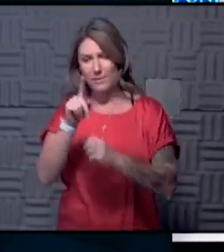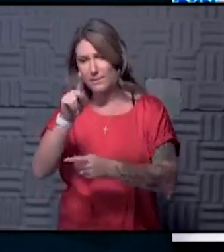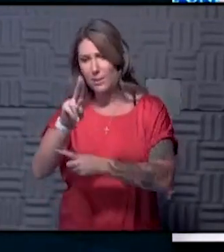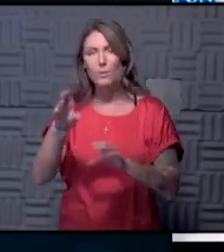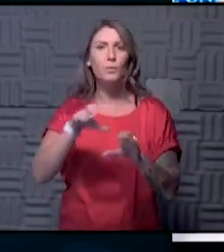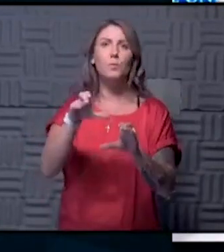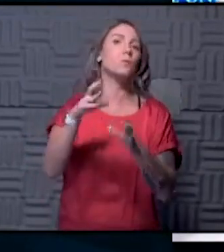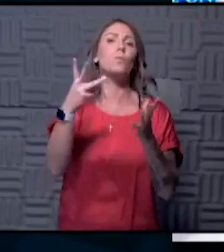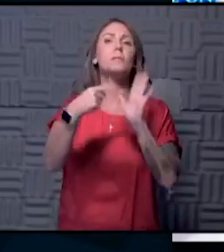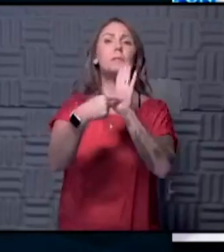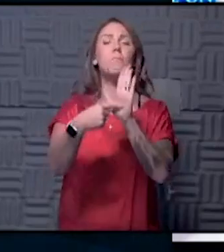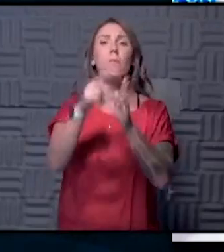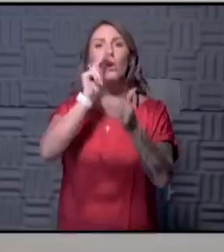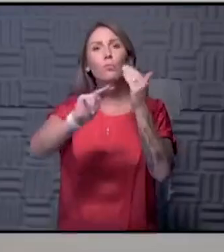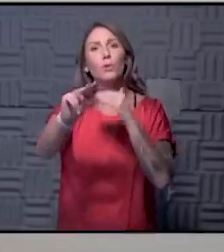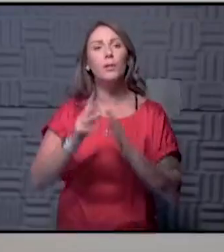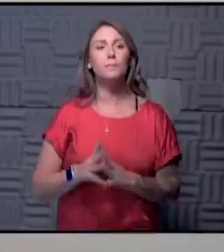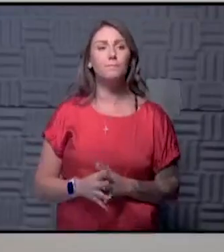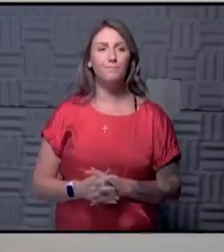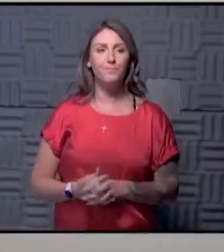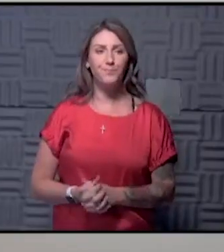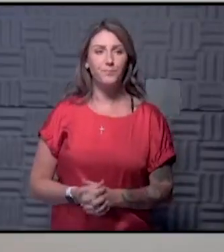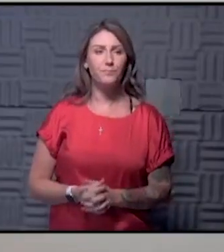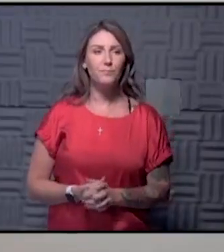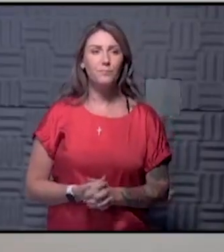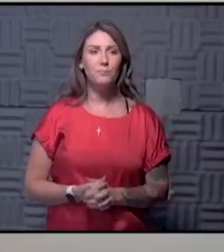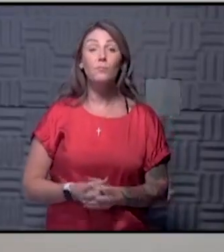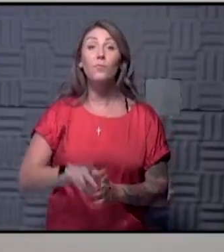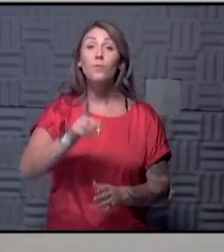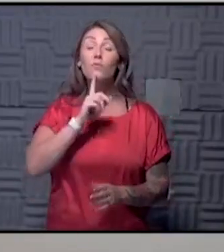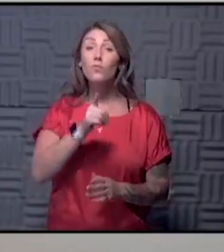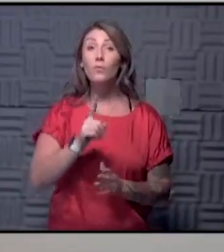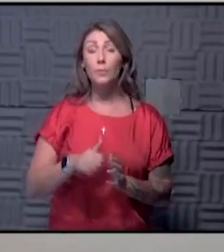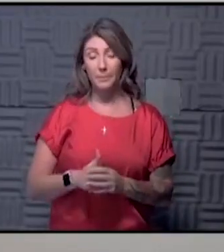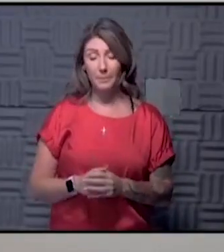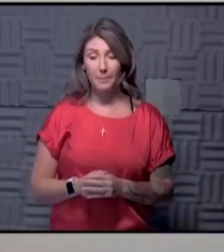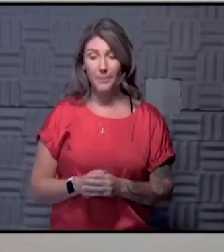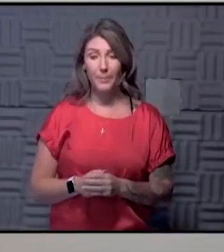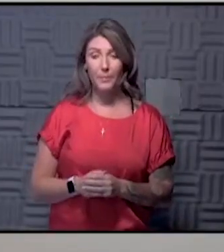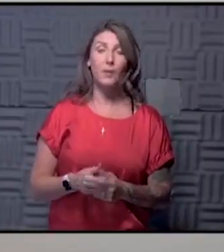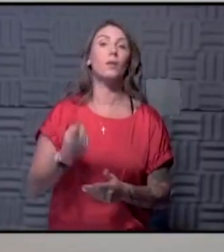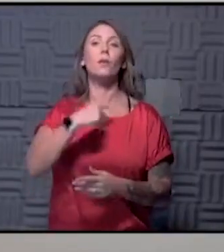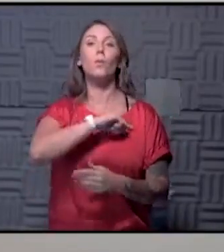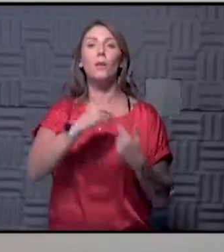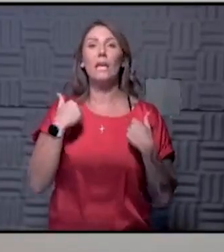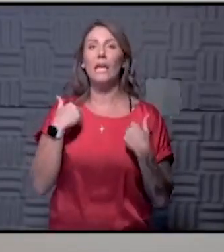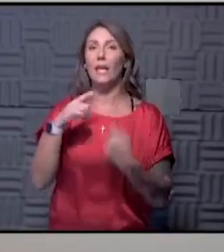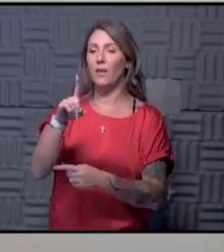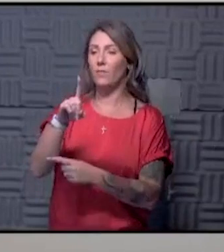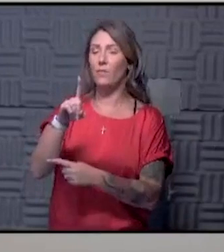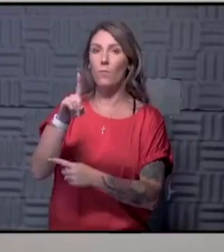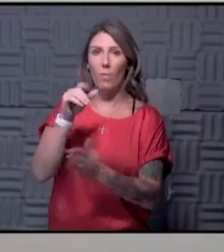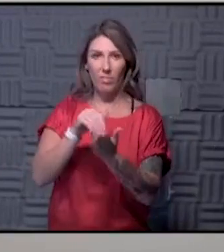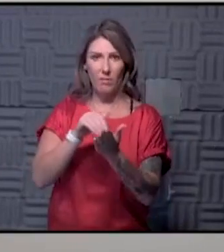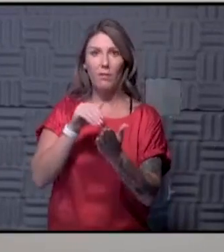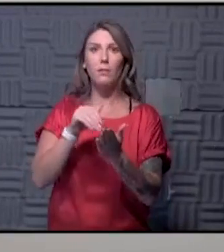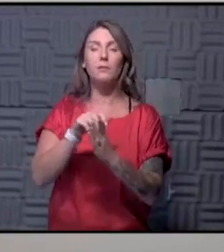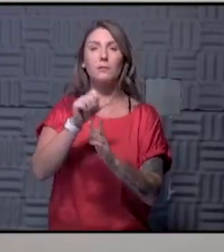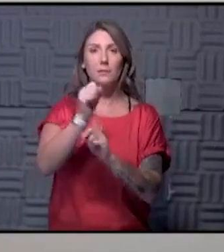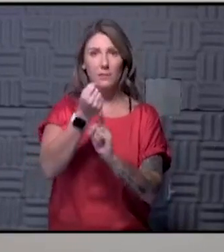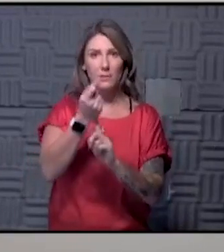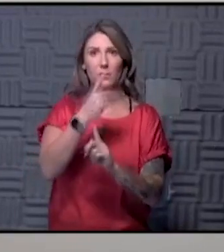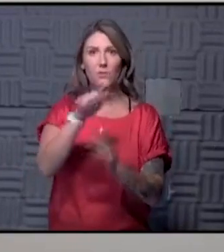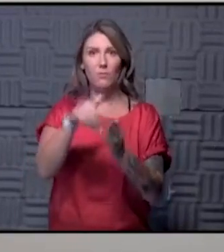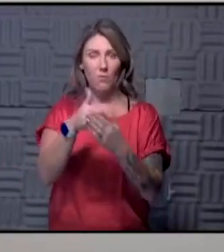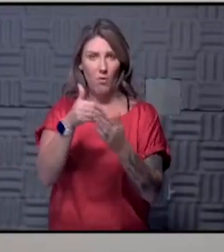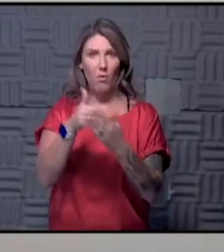predict for the coming weeks? Sure. So we've got about 1,000 cases to date for all the testing that we've done